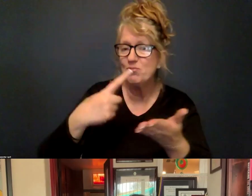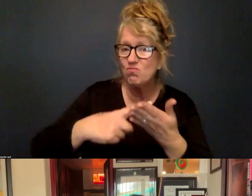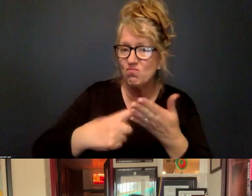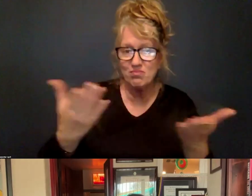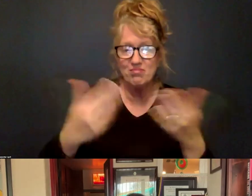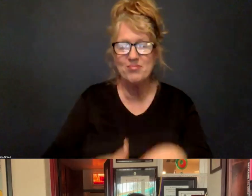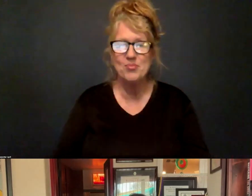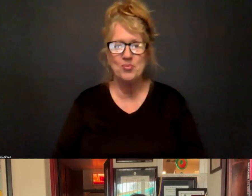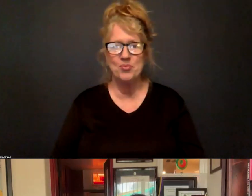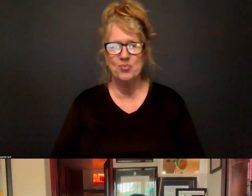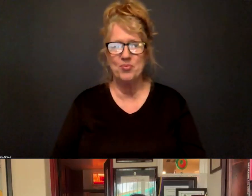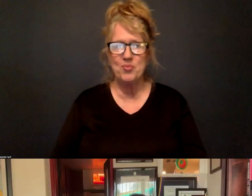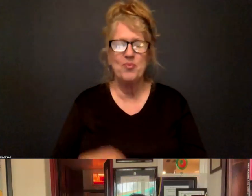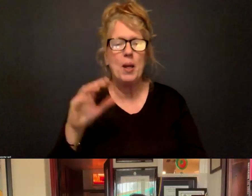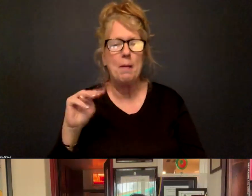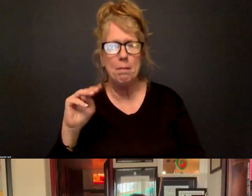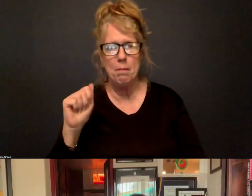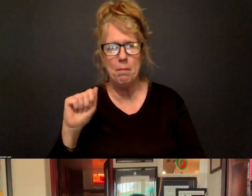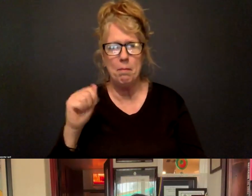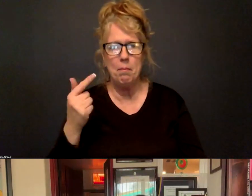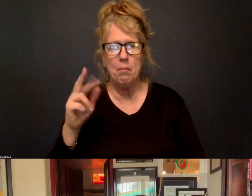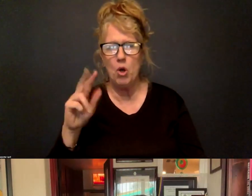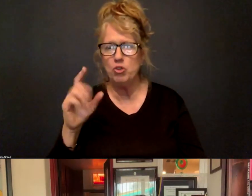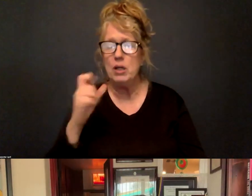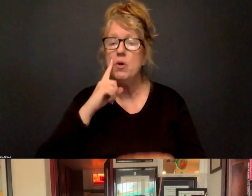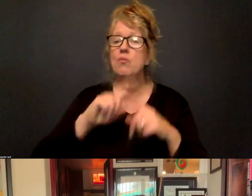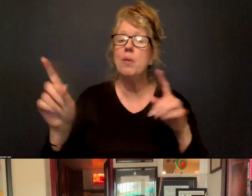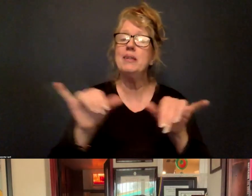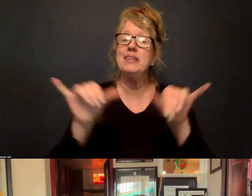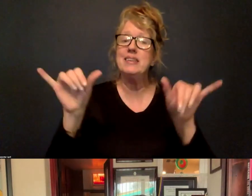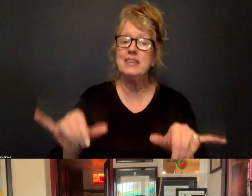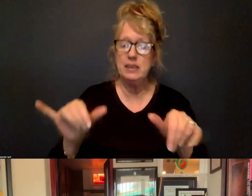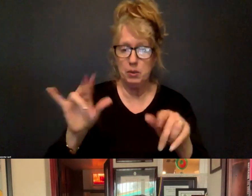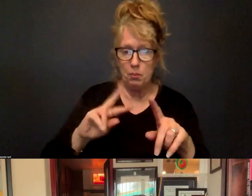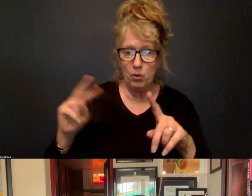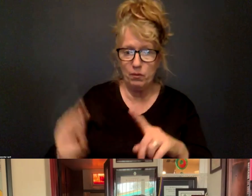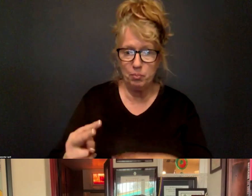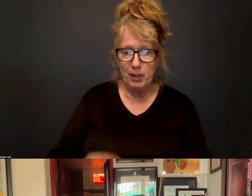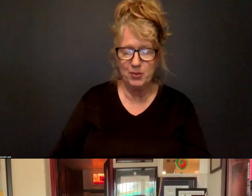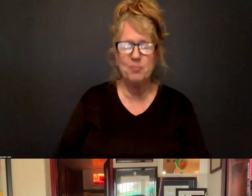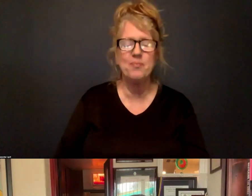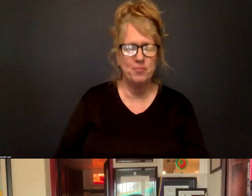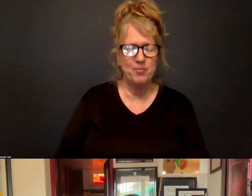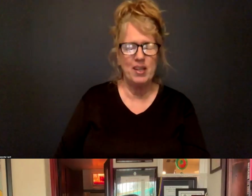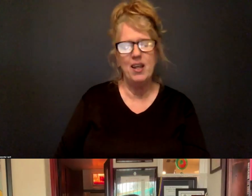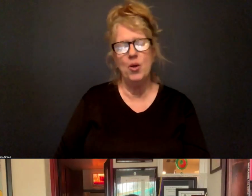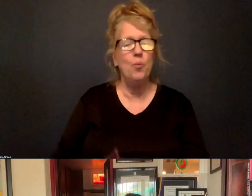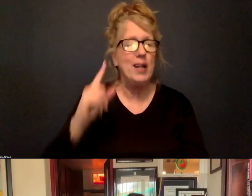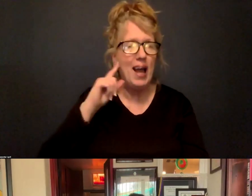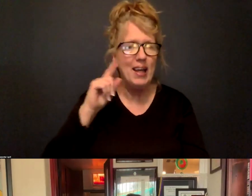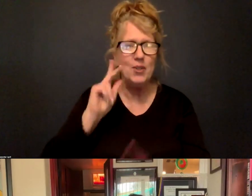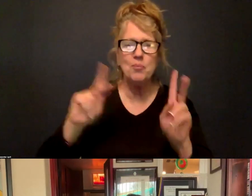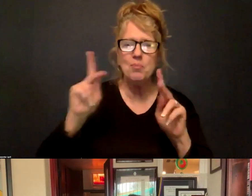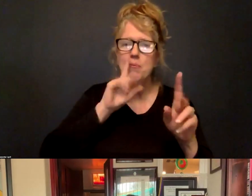Yeah, I mean, from a systems perspective, I always ask like when I hear people talking about,